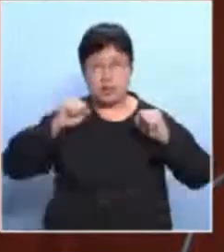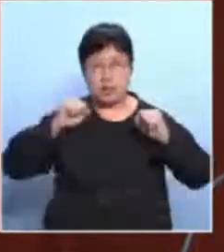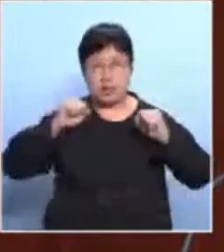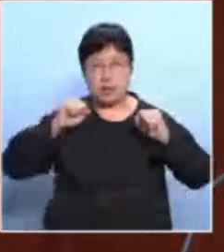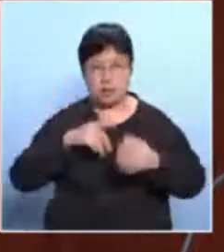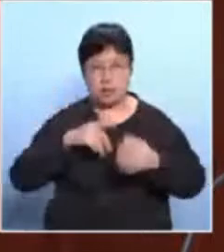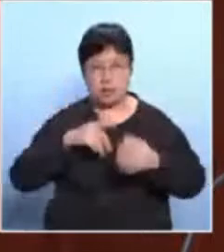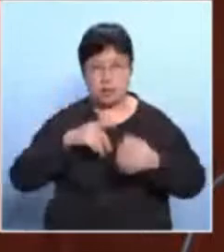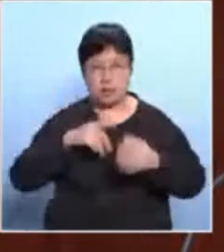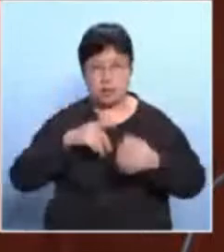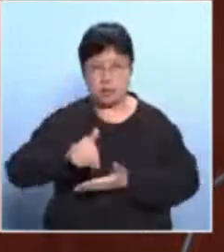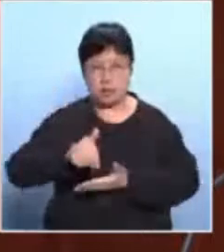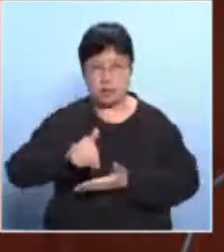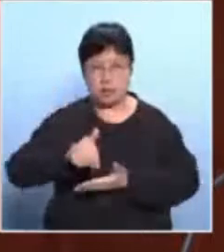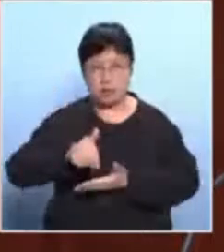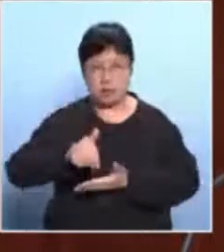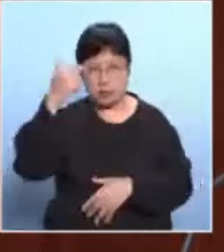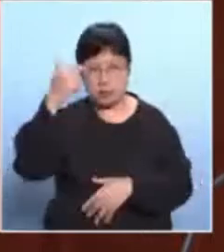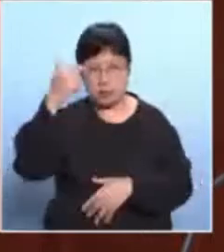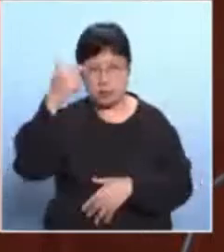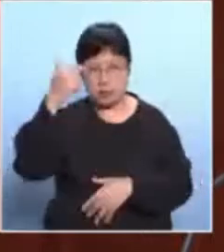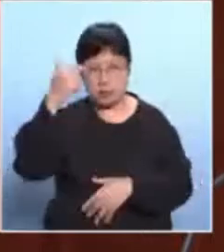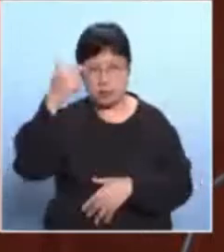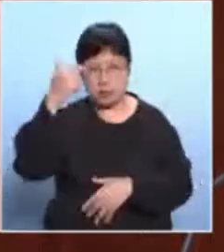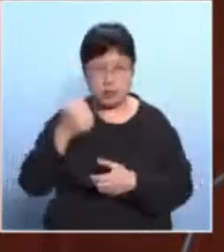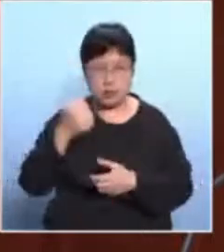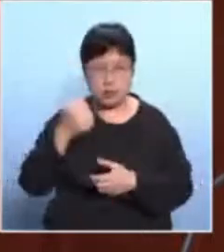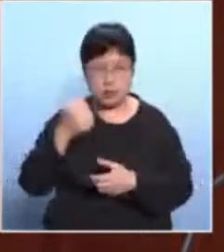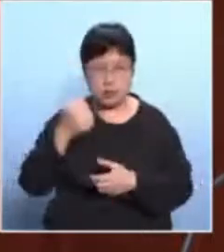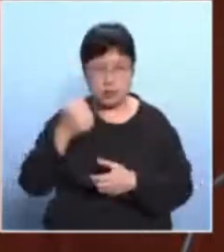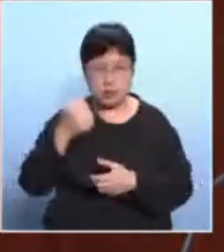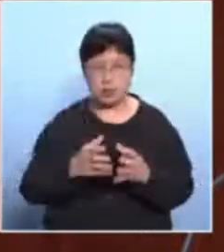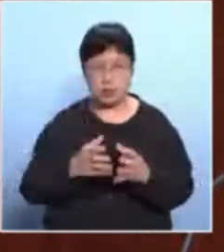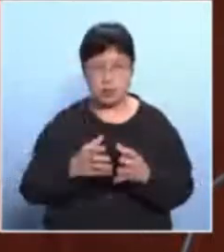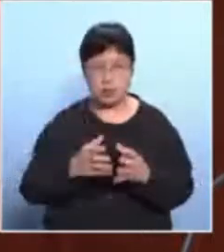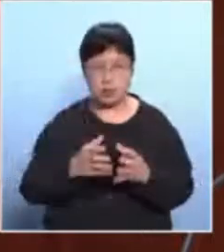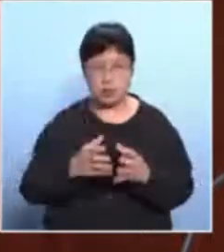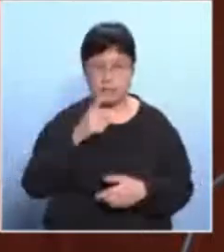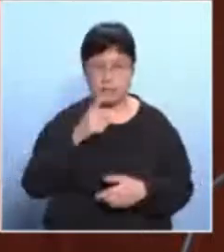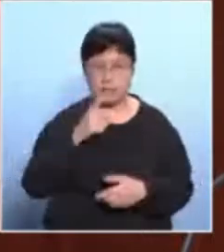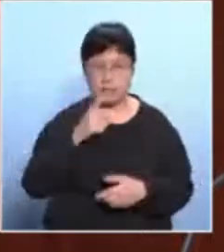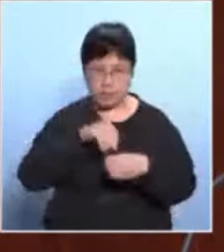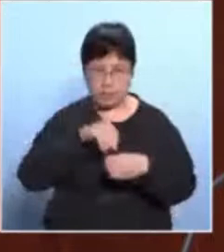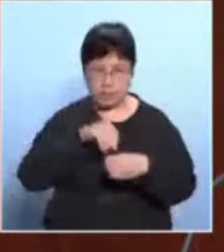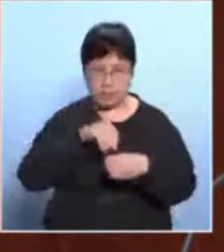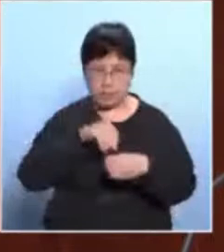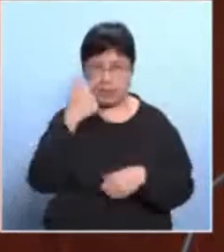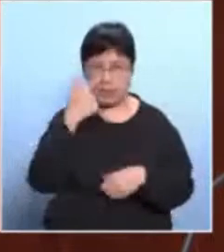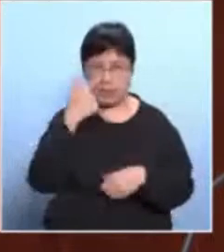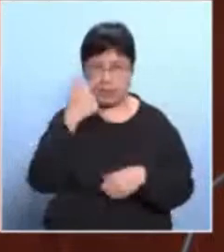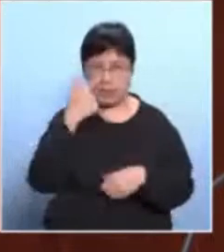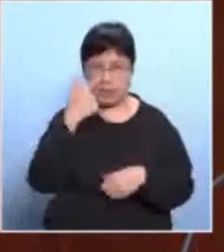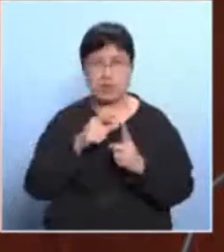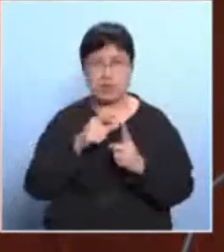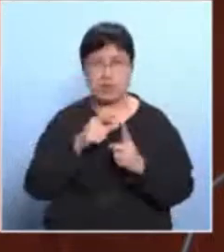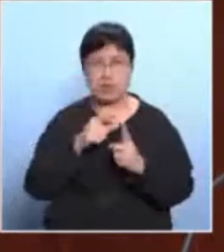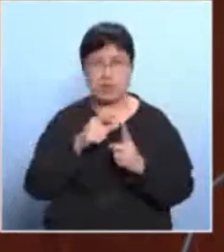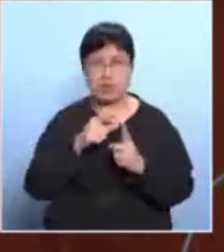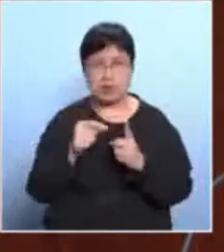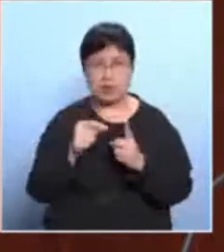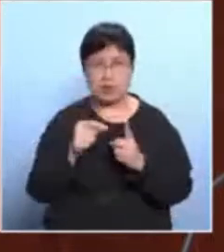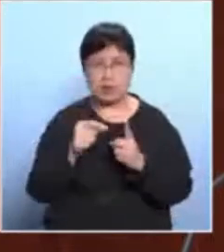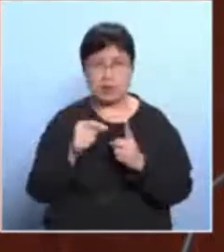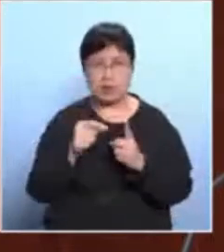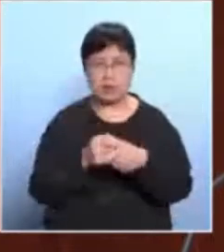to formulate and implement initiatives to promote smart tourism, including launching a new round of Information Technology